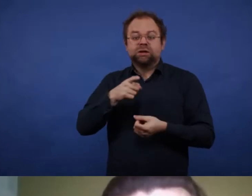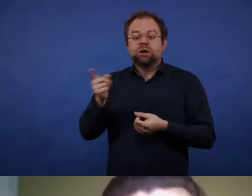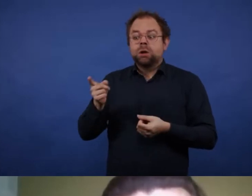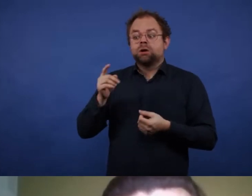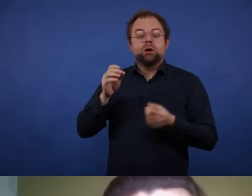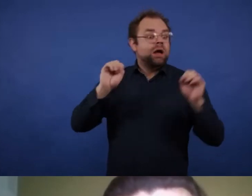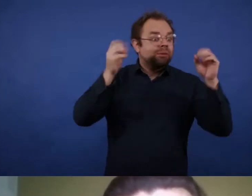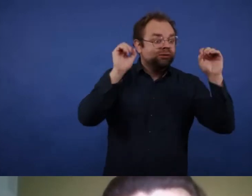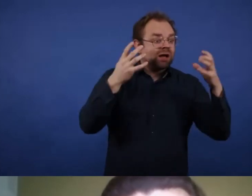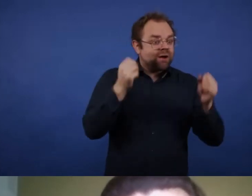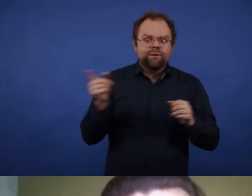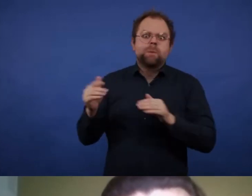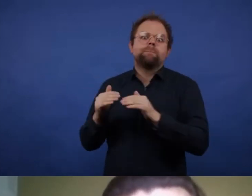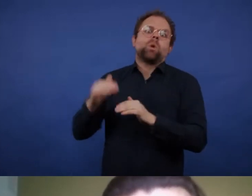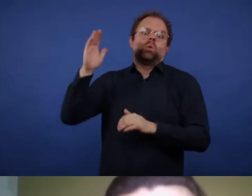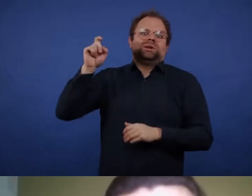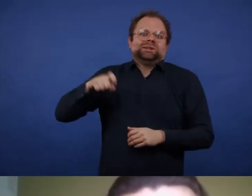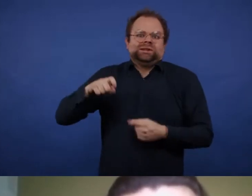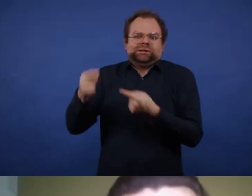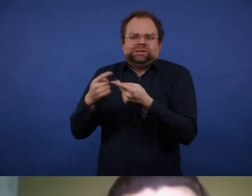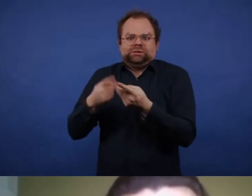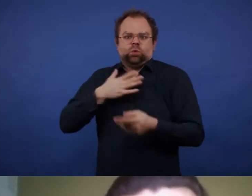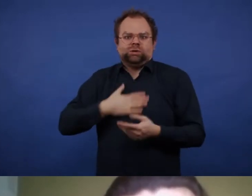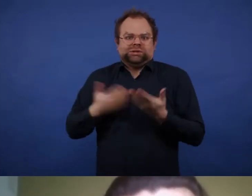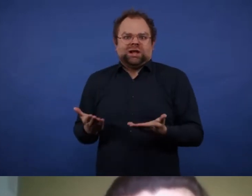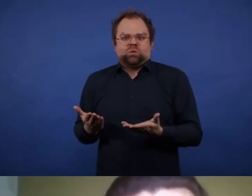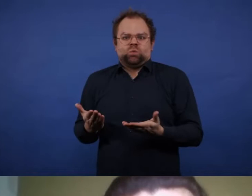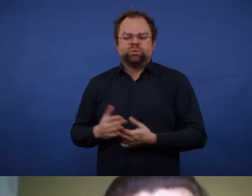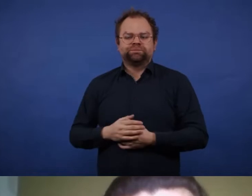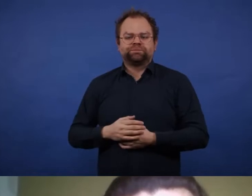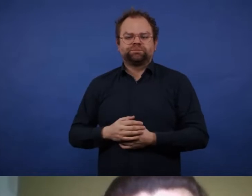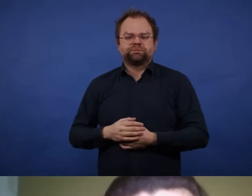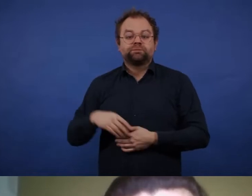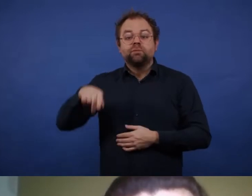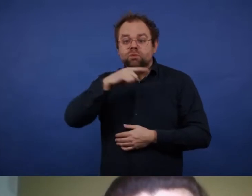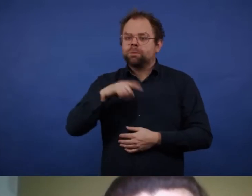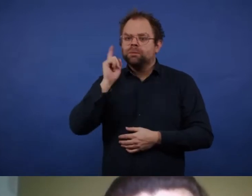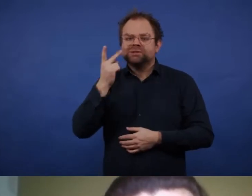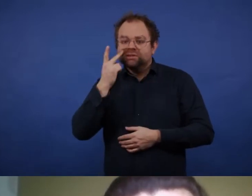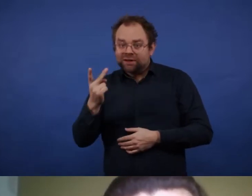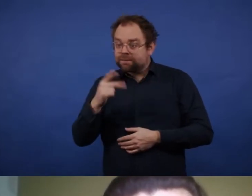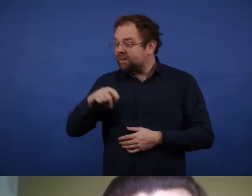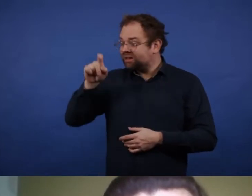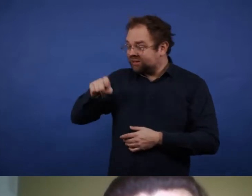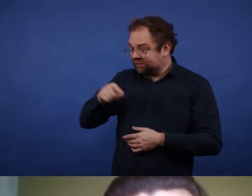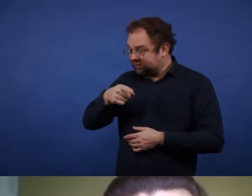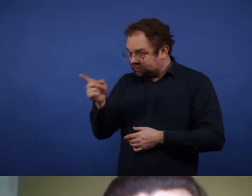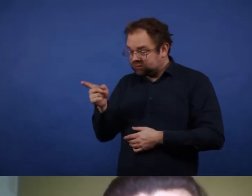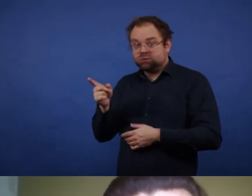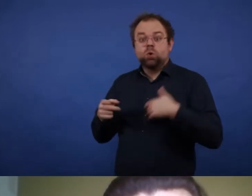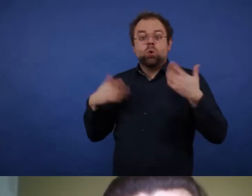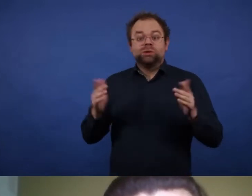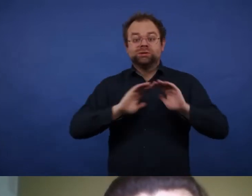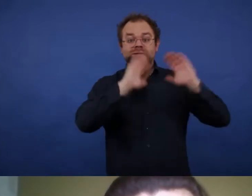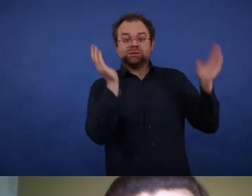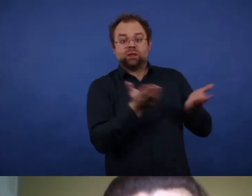these need to be met in the case of all factions of the society, and specifically